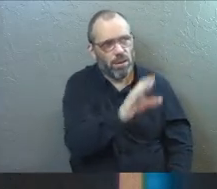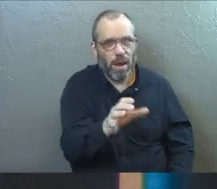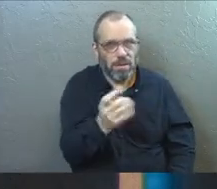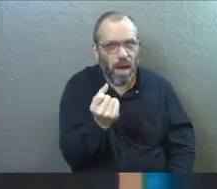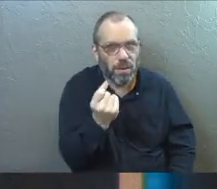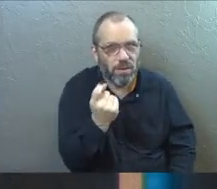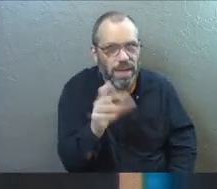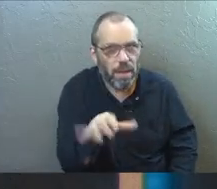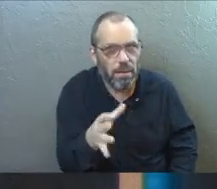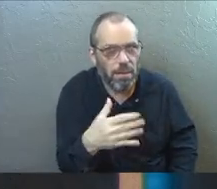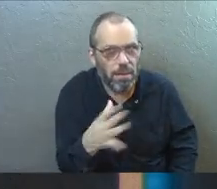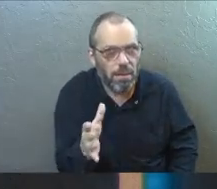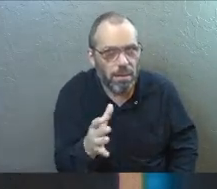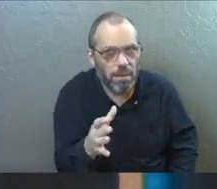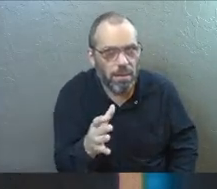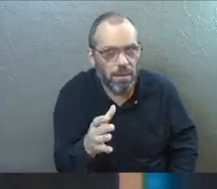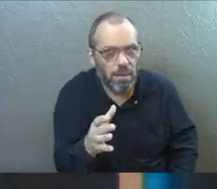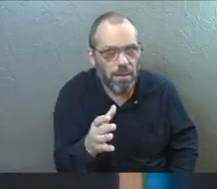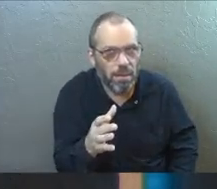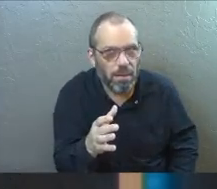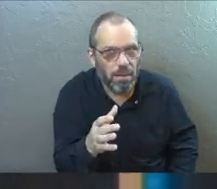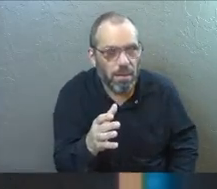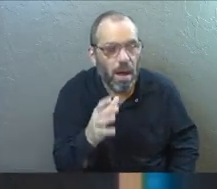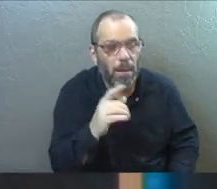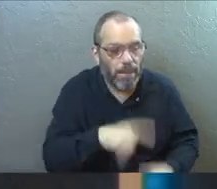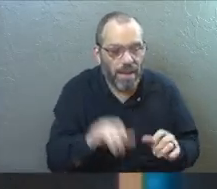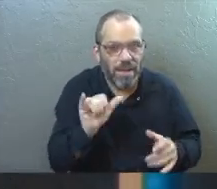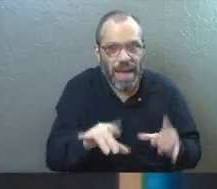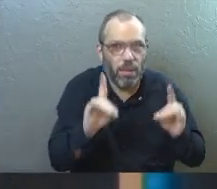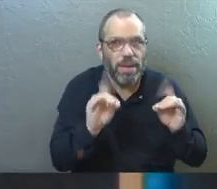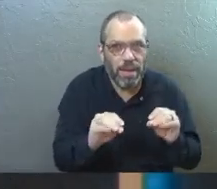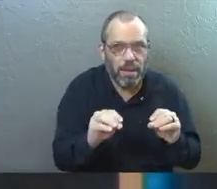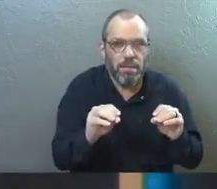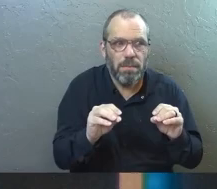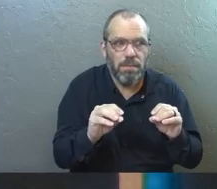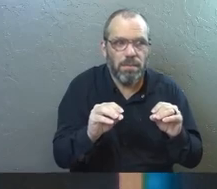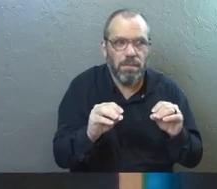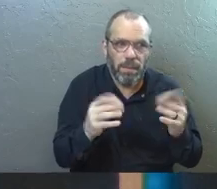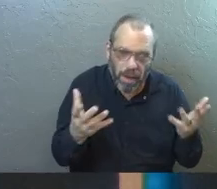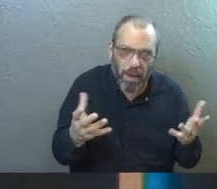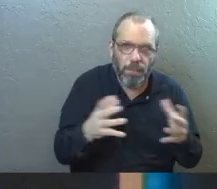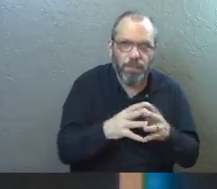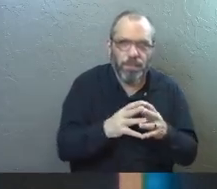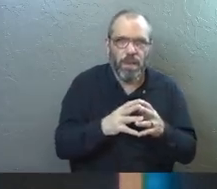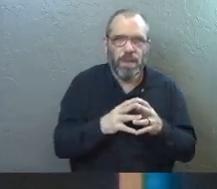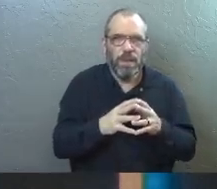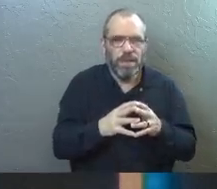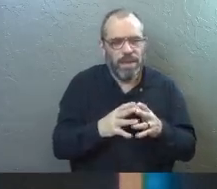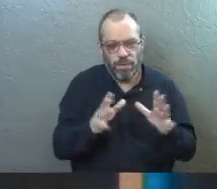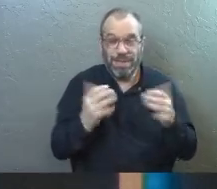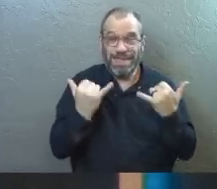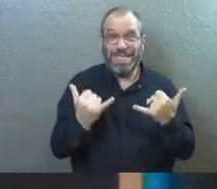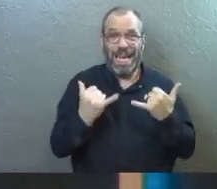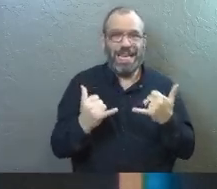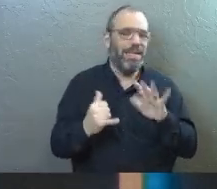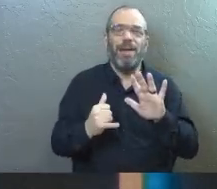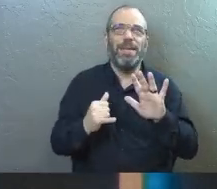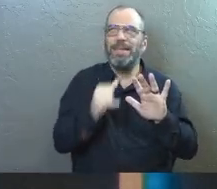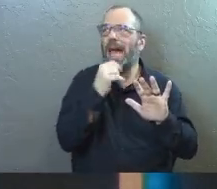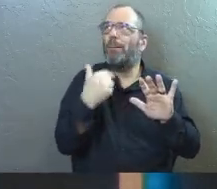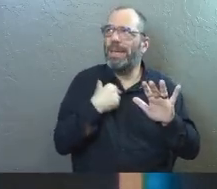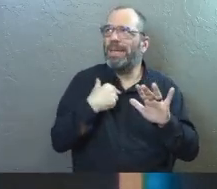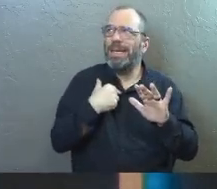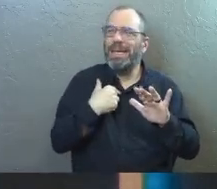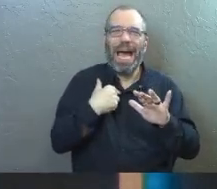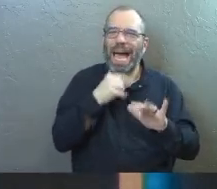that, right? But we did, and we are. Here's what I'm not trying to do today, church. I'm